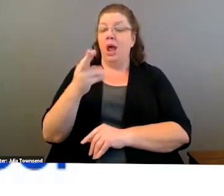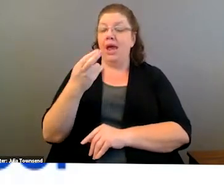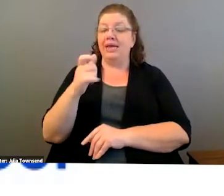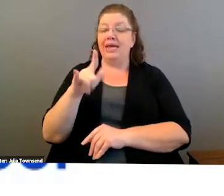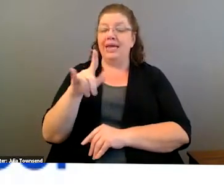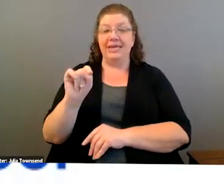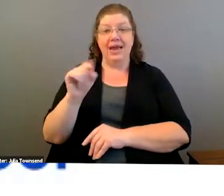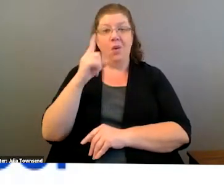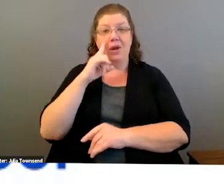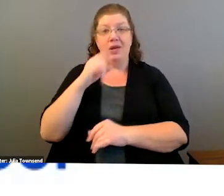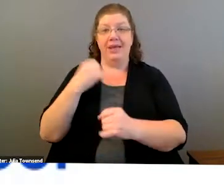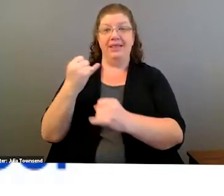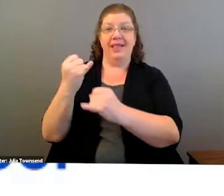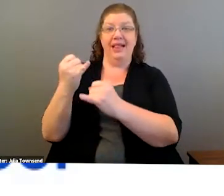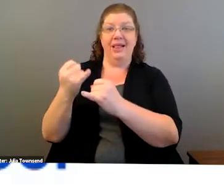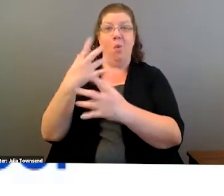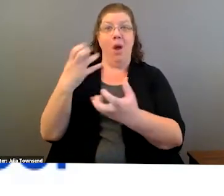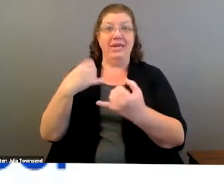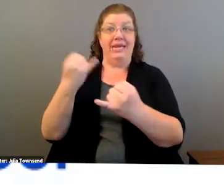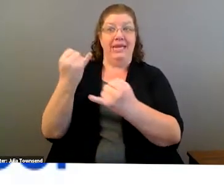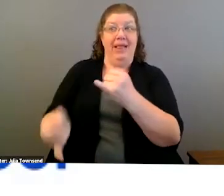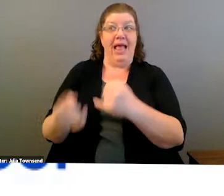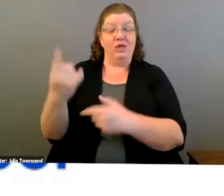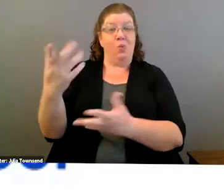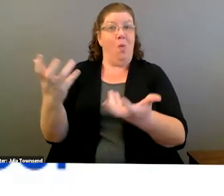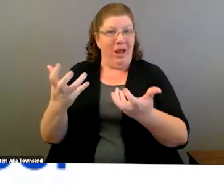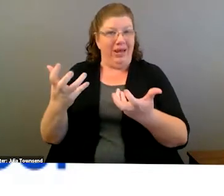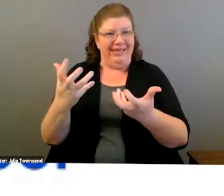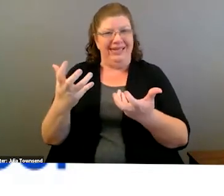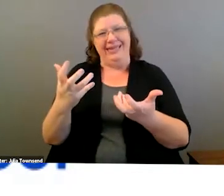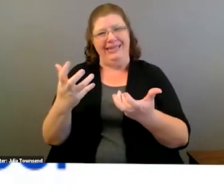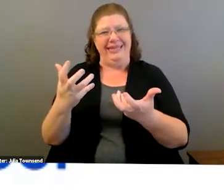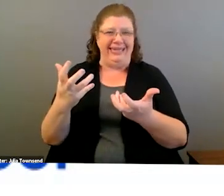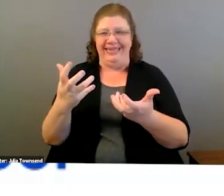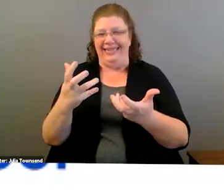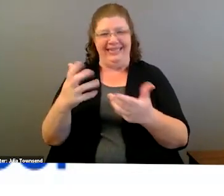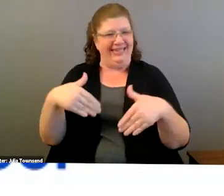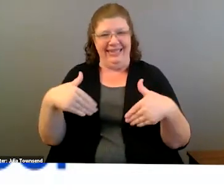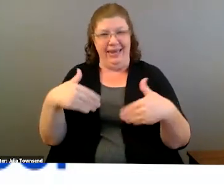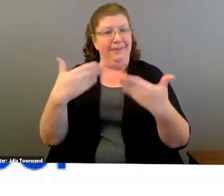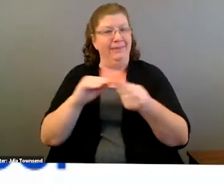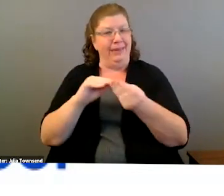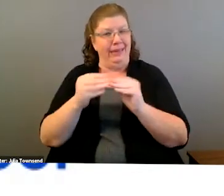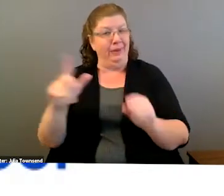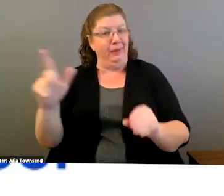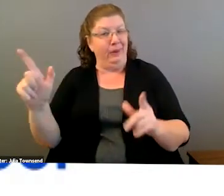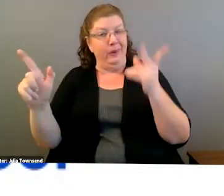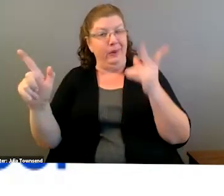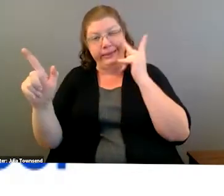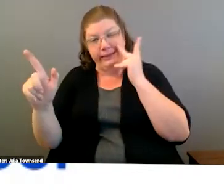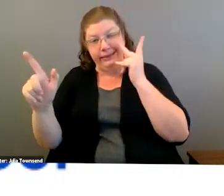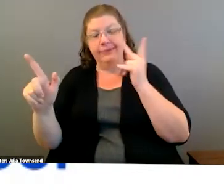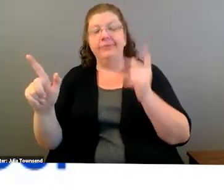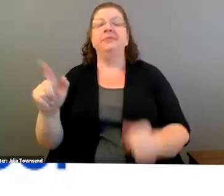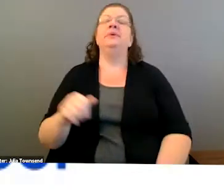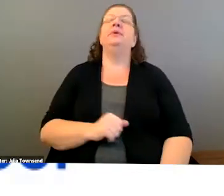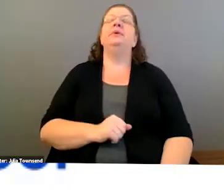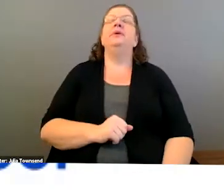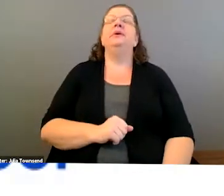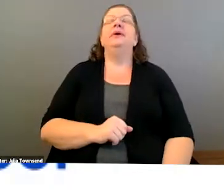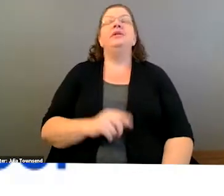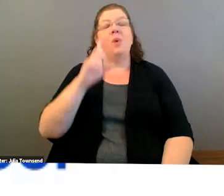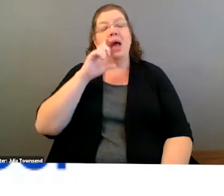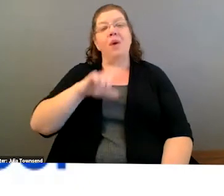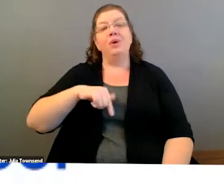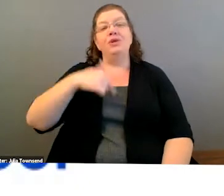it to be the last one, but I'm thinking it will be number 21, maybe. So I will turn it over